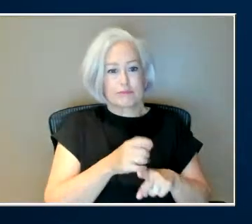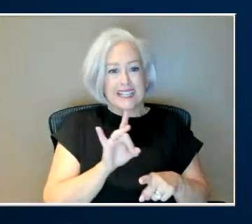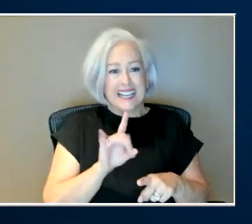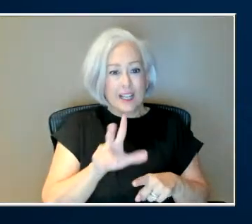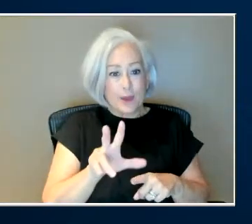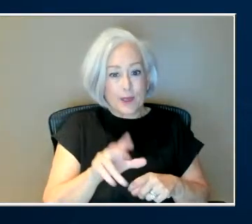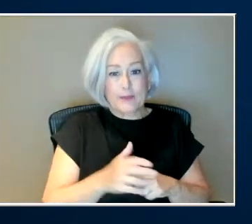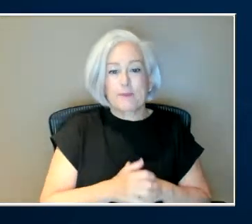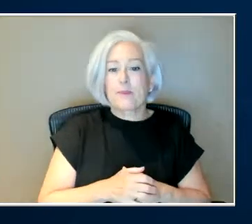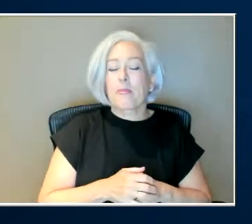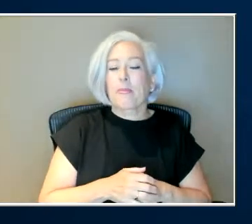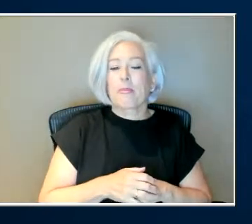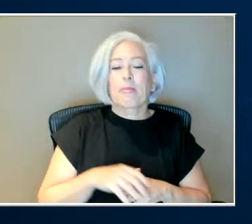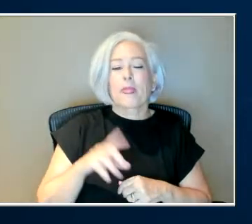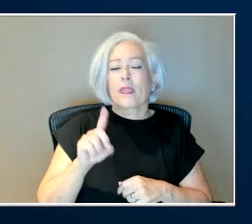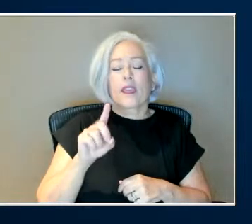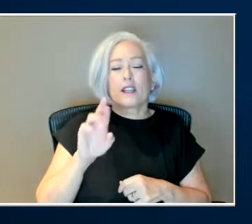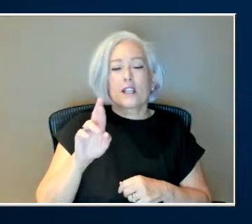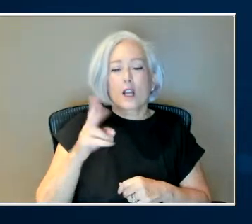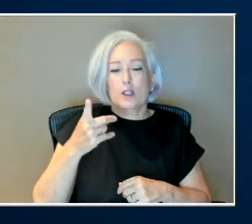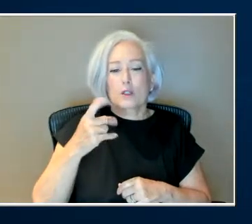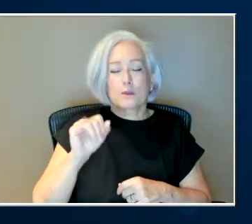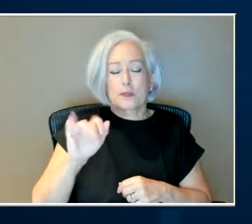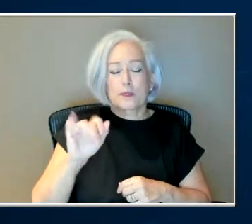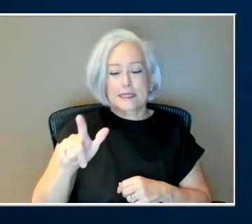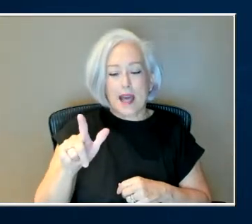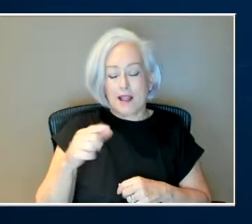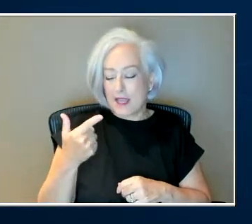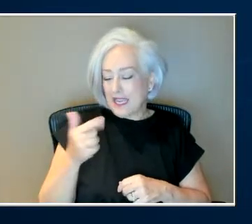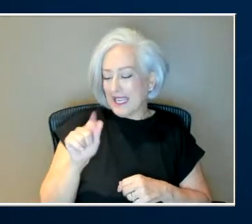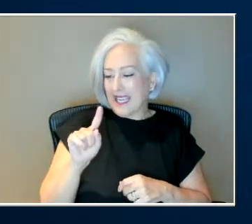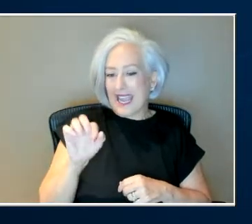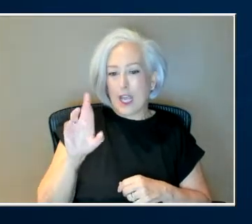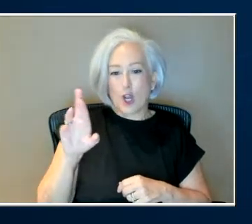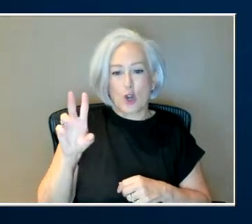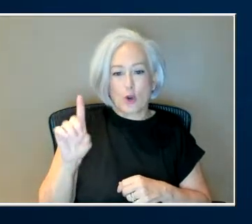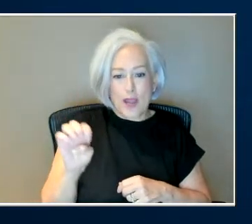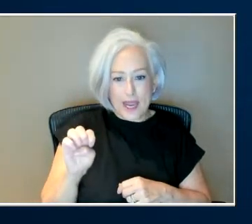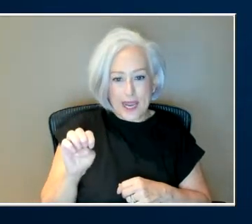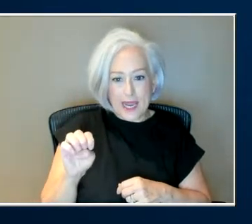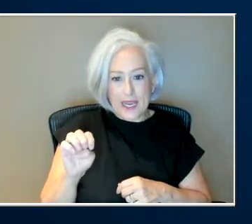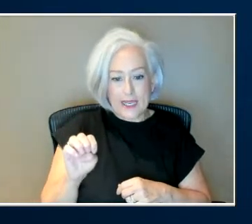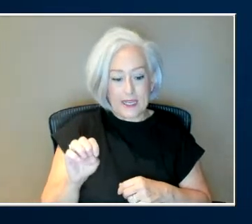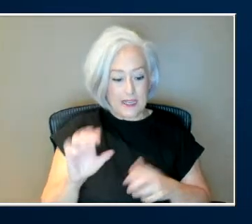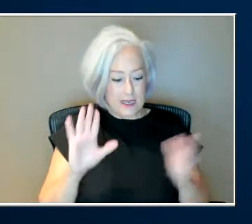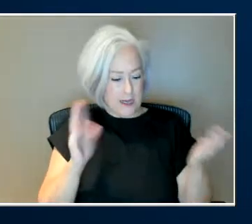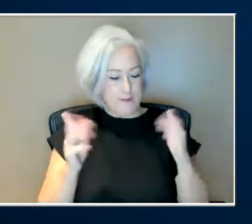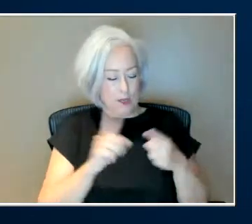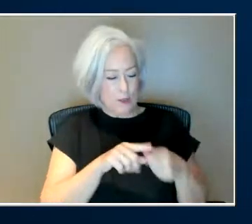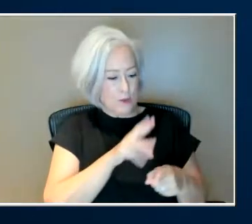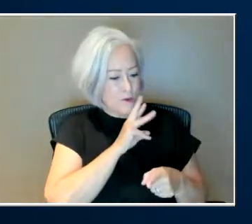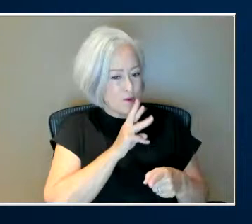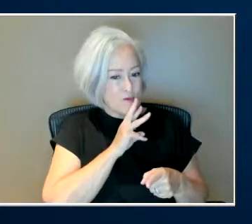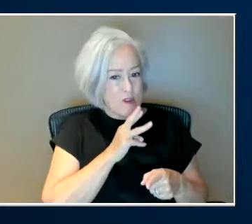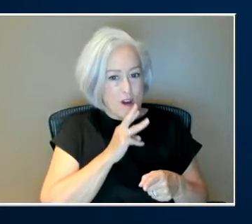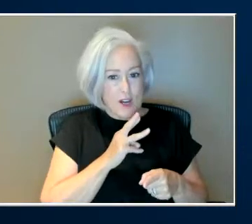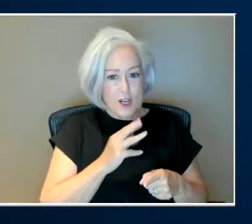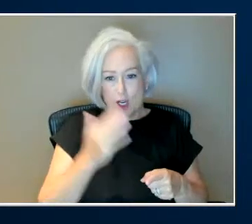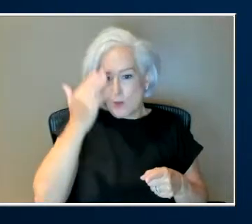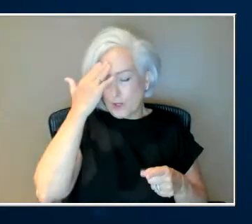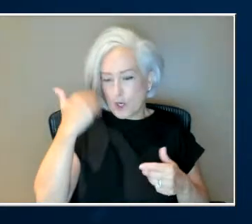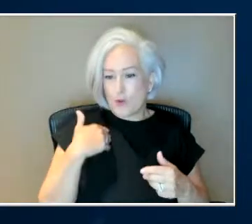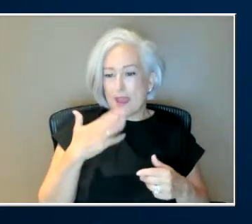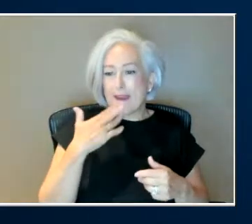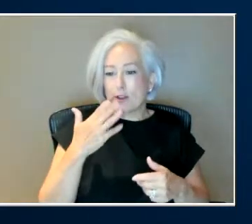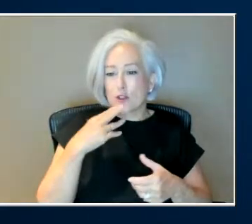like Gatorade, how do they compare to water? I mean, is it okay to mix them in? Do they dehydrate us more? We know they have sugar in them, so how do we